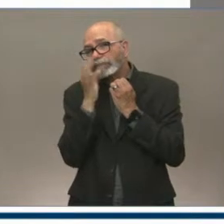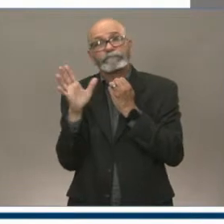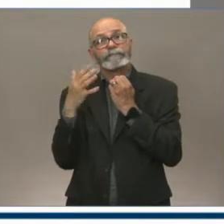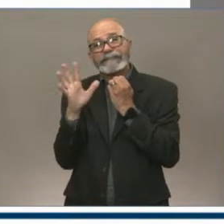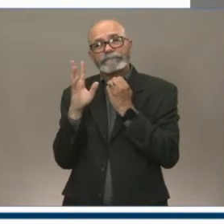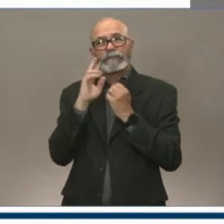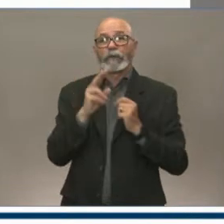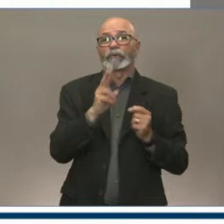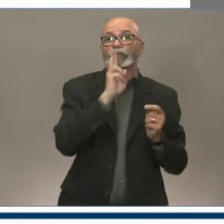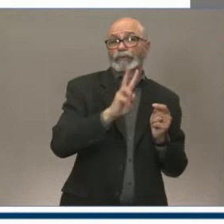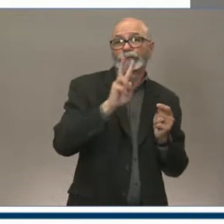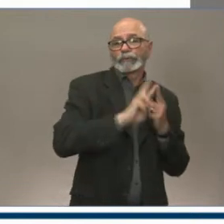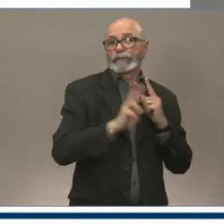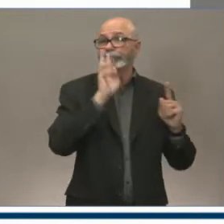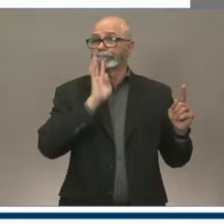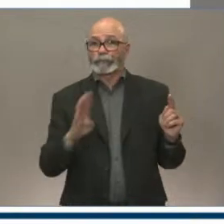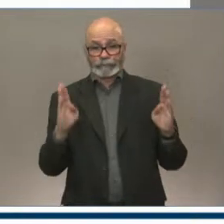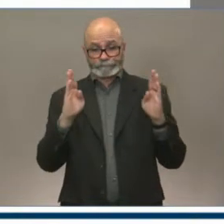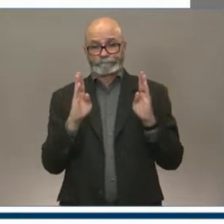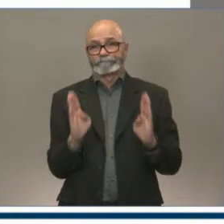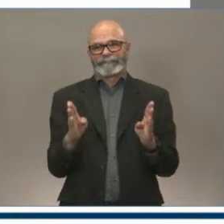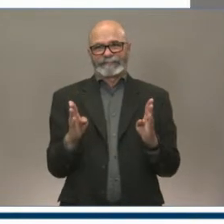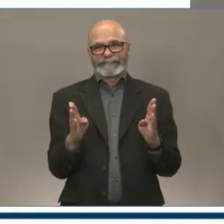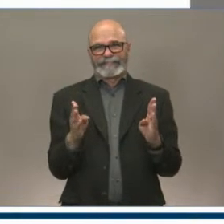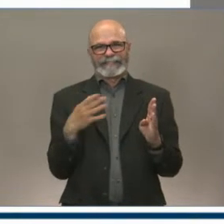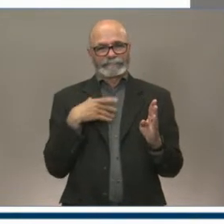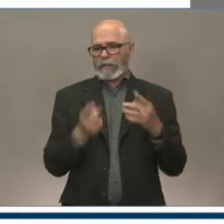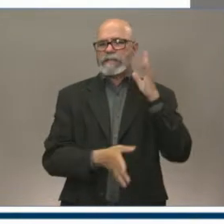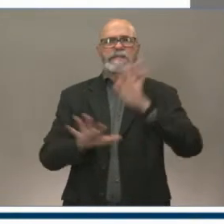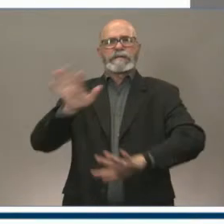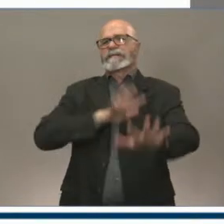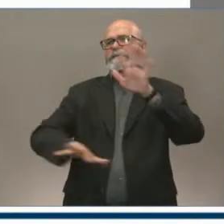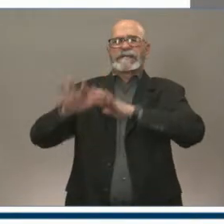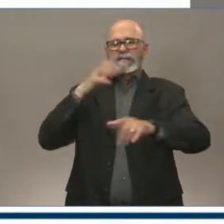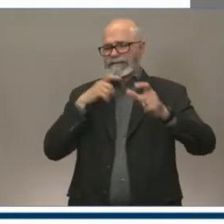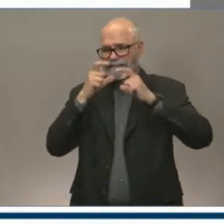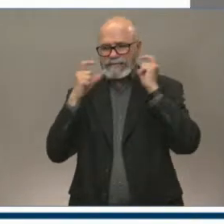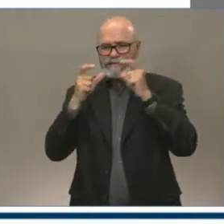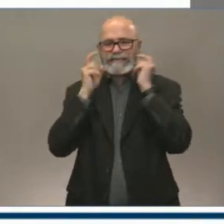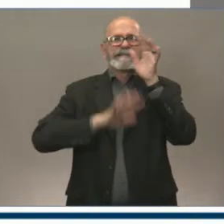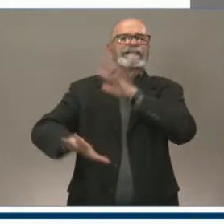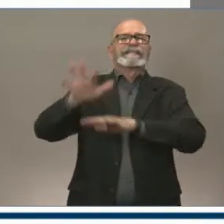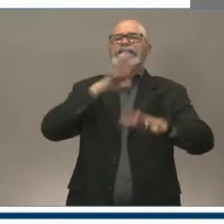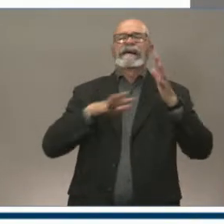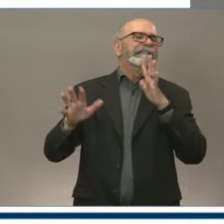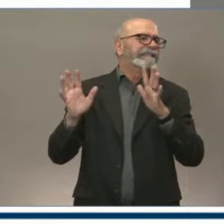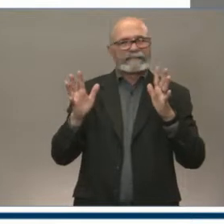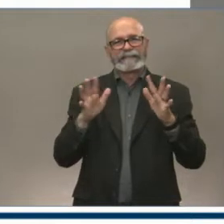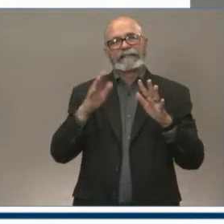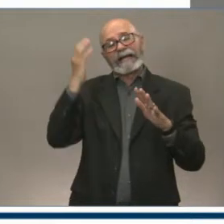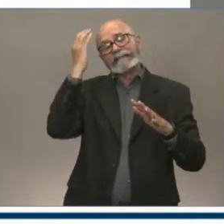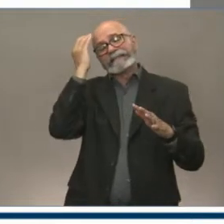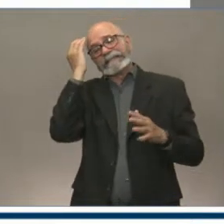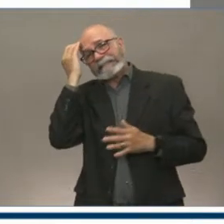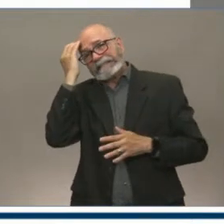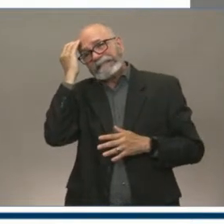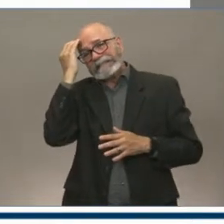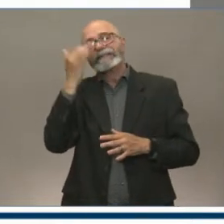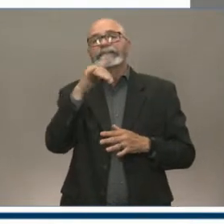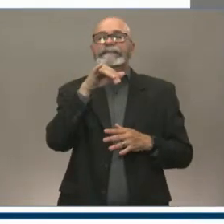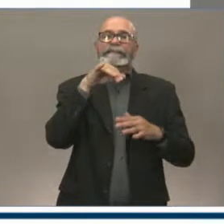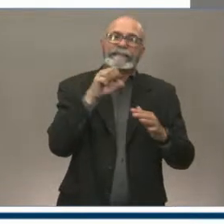is not able to get them to wear a mask, that they are allowed. There's an exemption for that within the public health